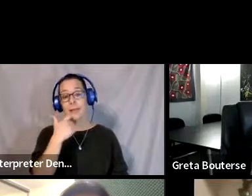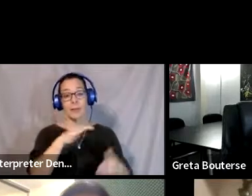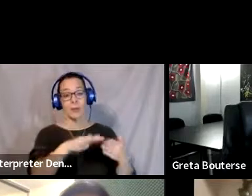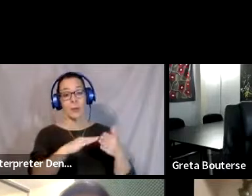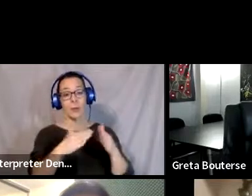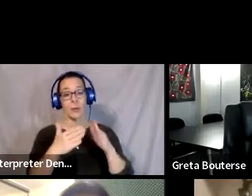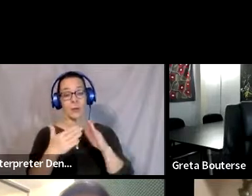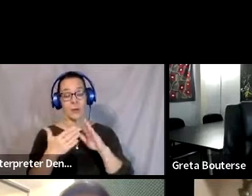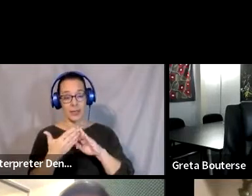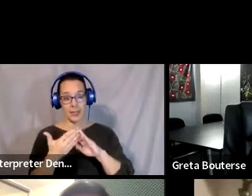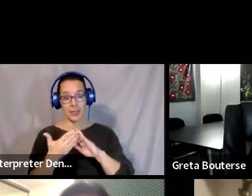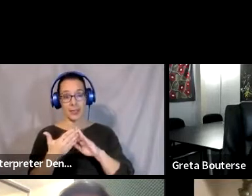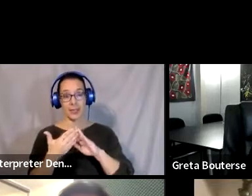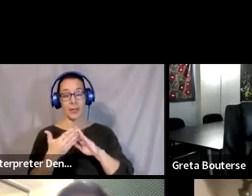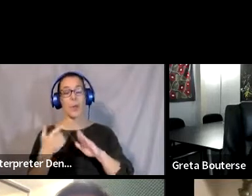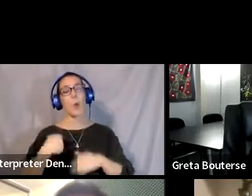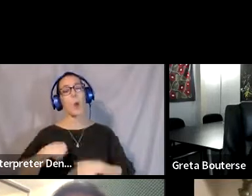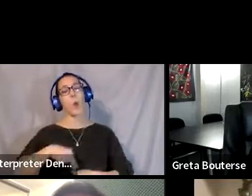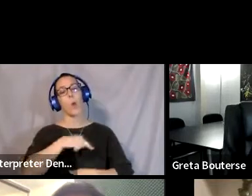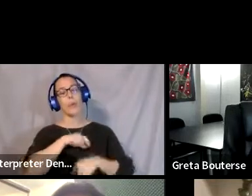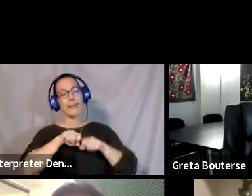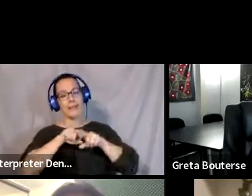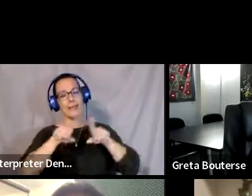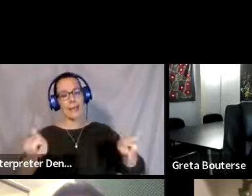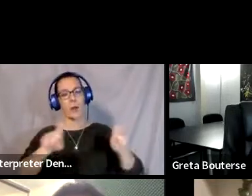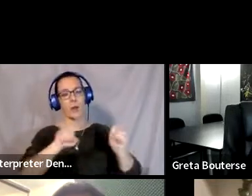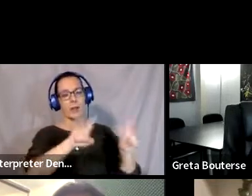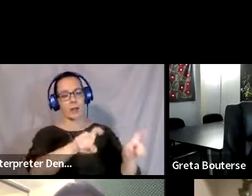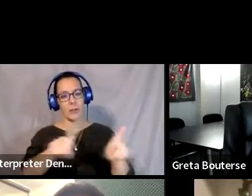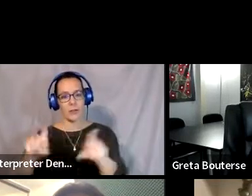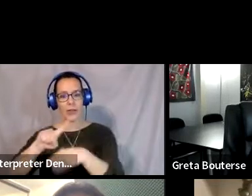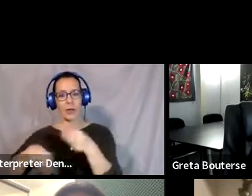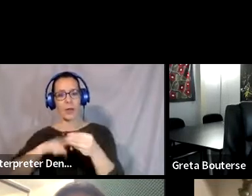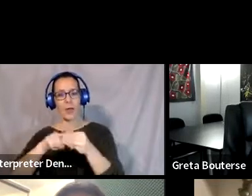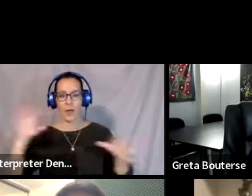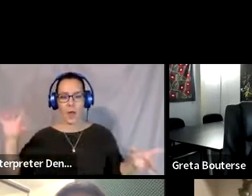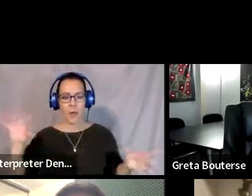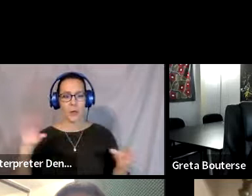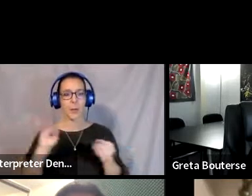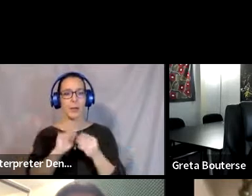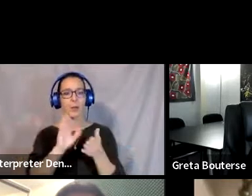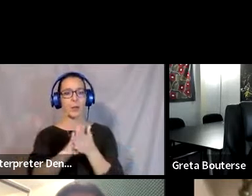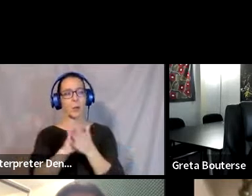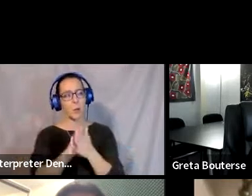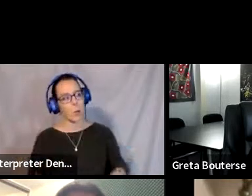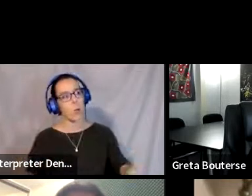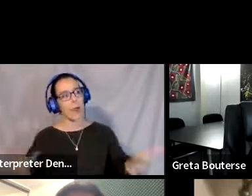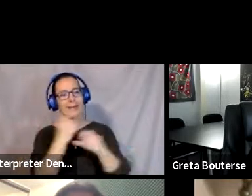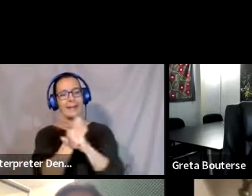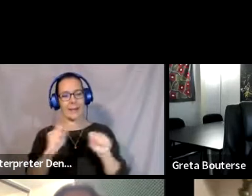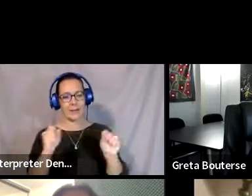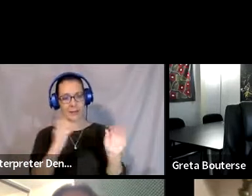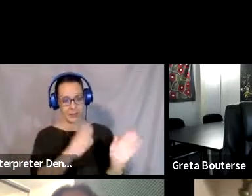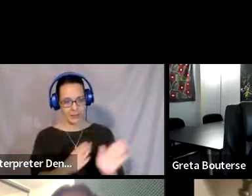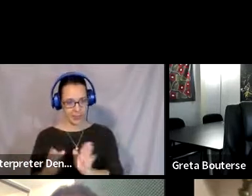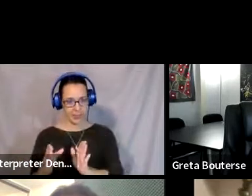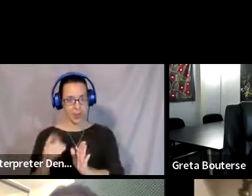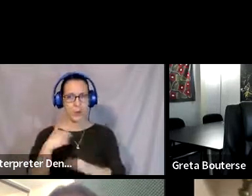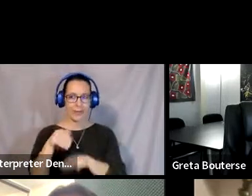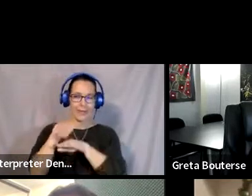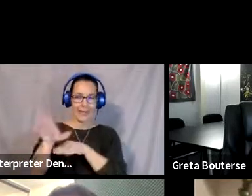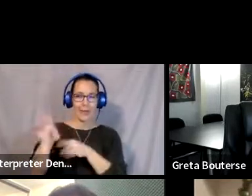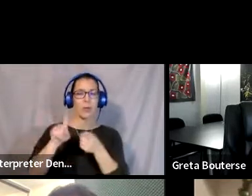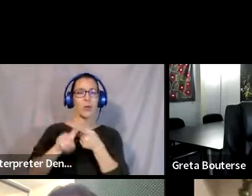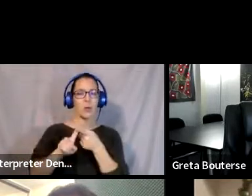survey regarding the AEA Comprehensive School-Wide Safety Plan. This was presented to our Board of Trustees and as a draft on